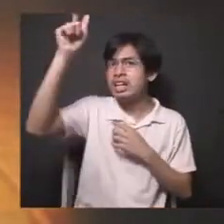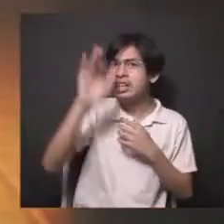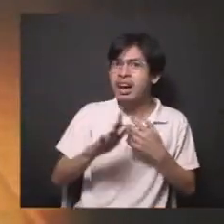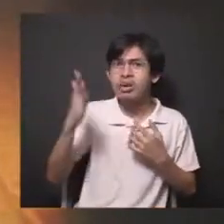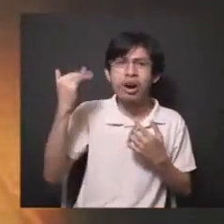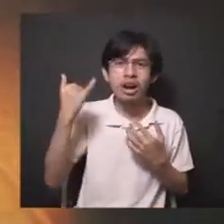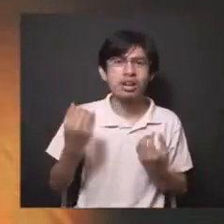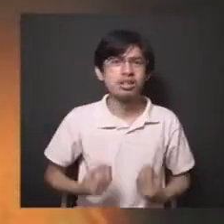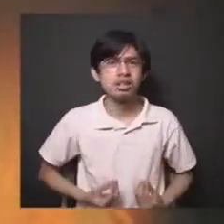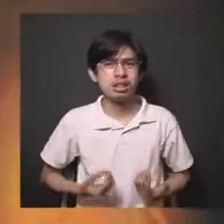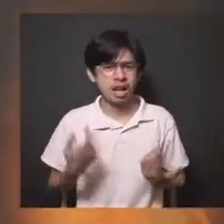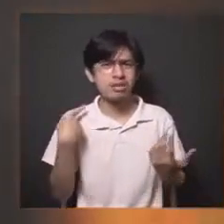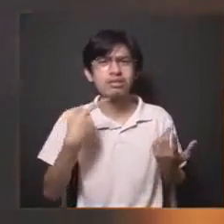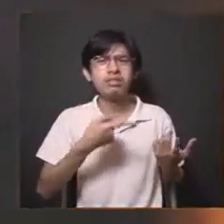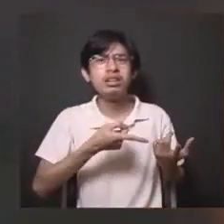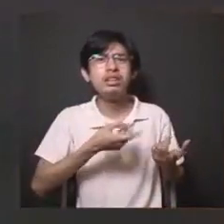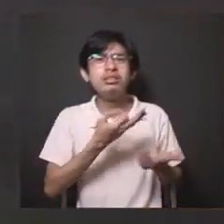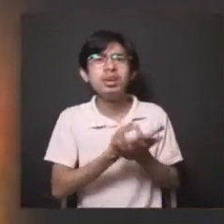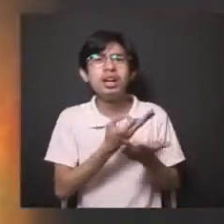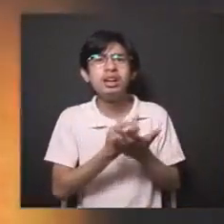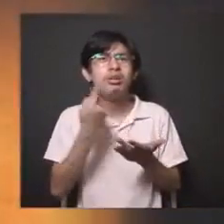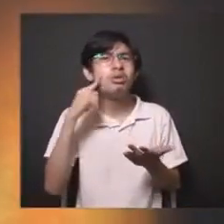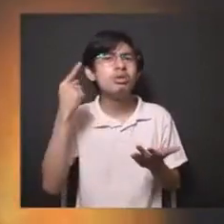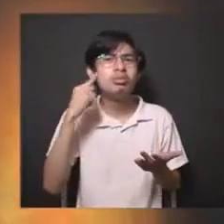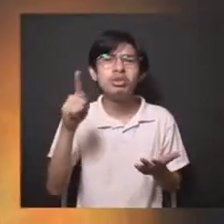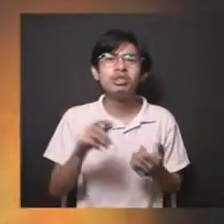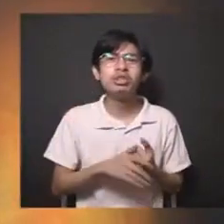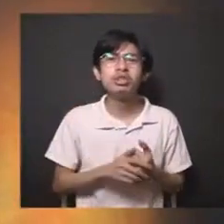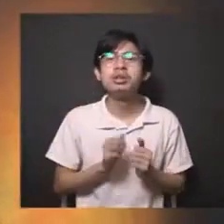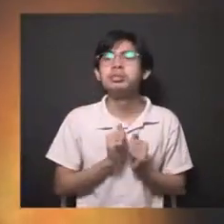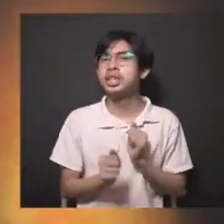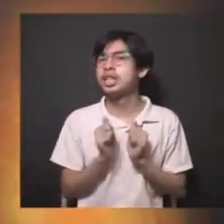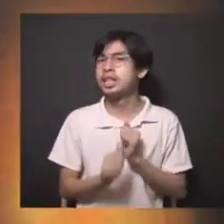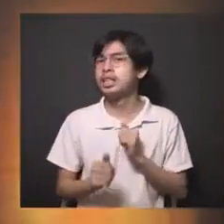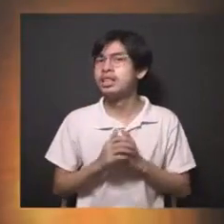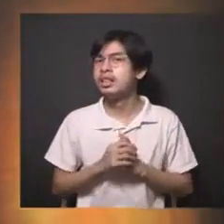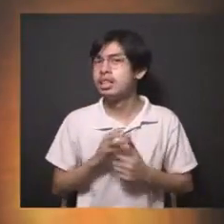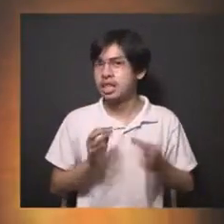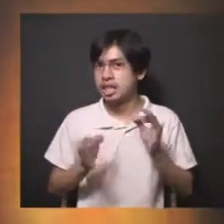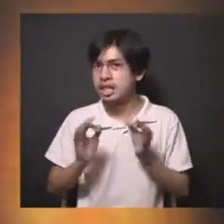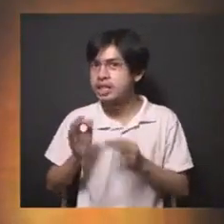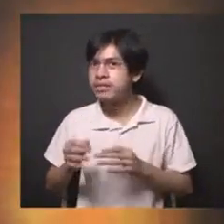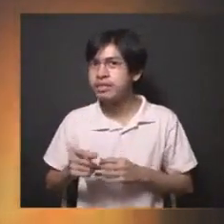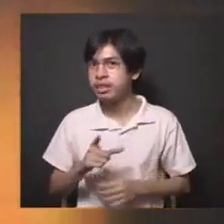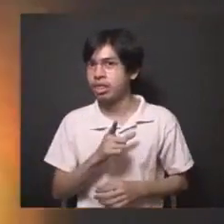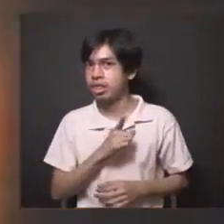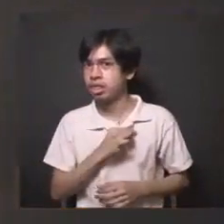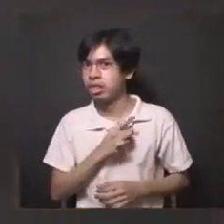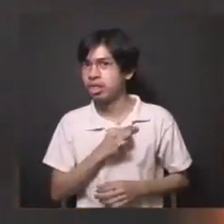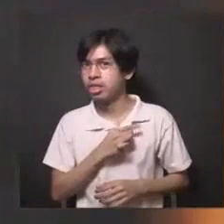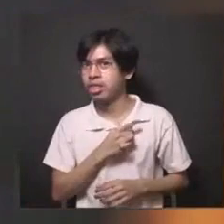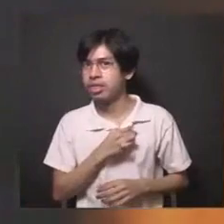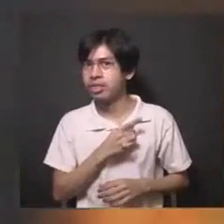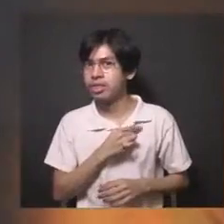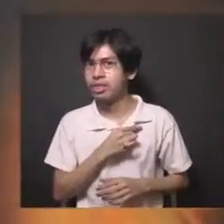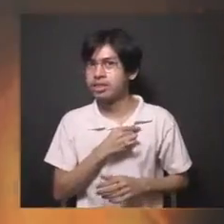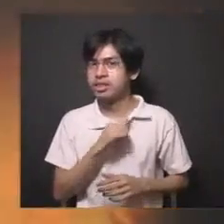What is the author trying to tell us? When you live life with a guilty conscience, you will never be able to appreciate the gifts of